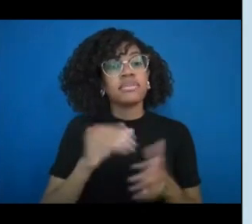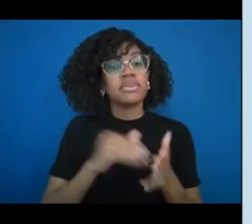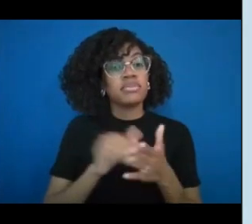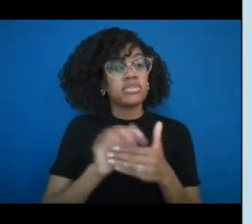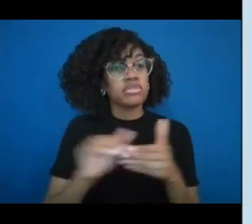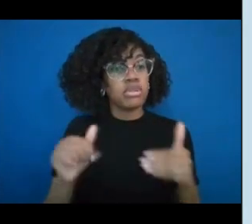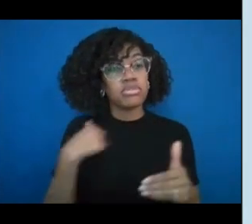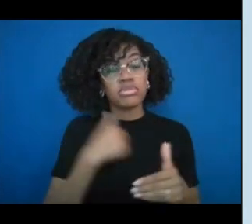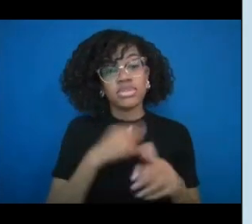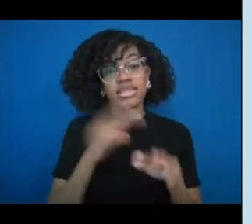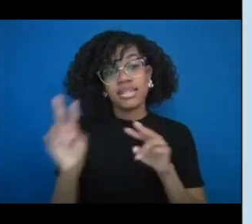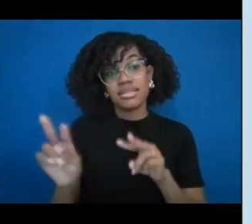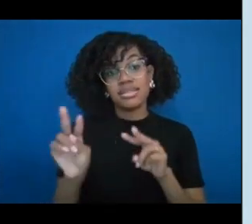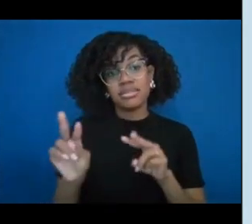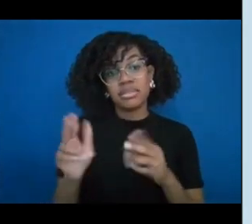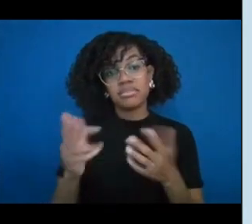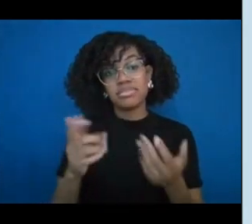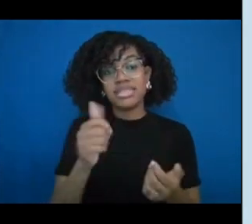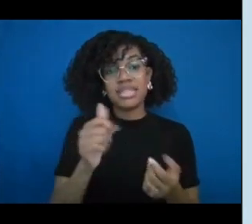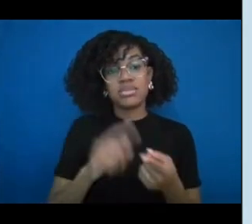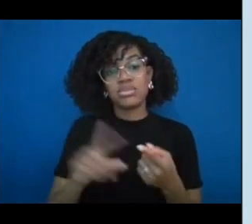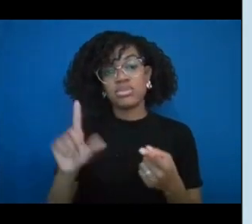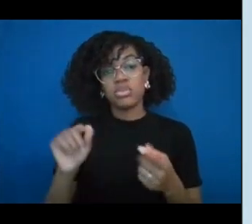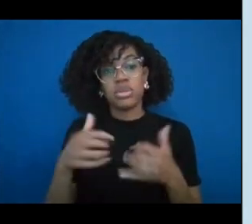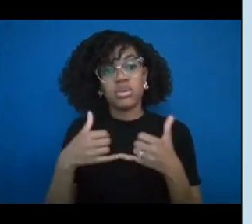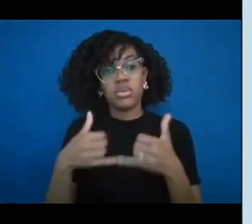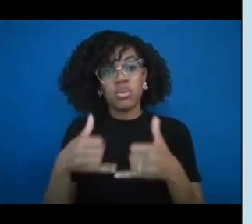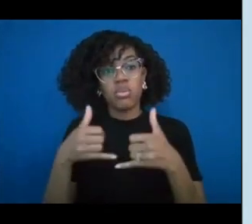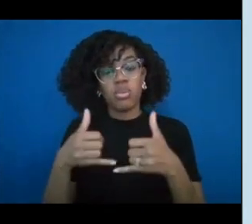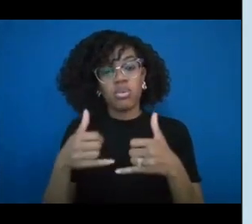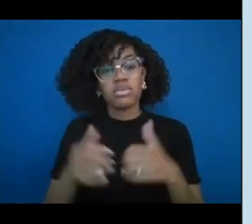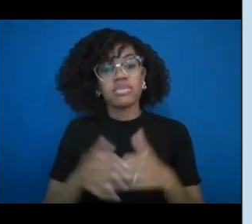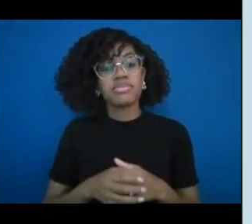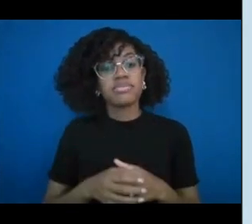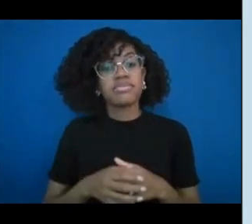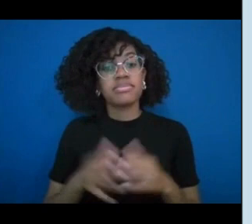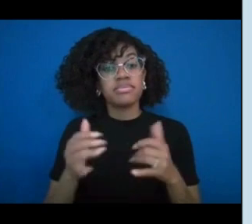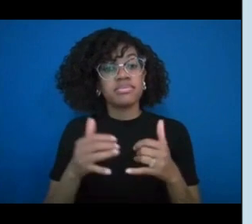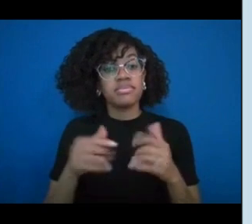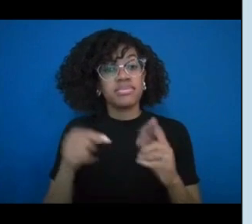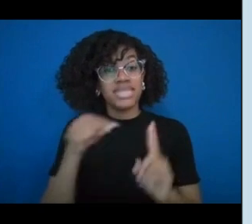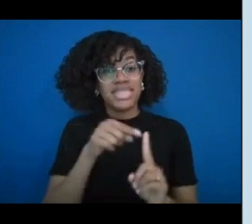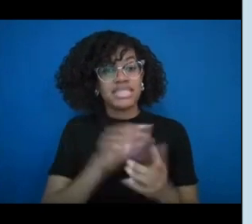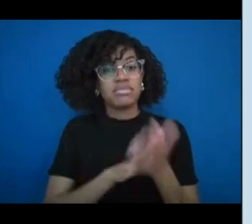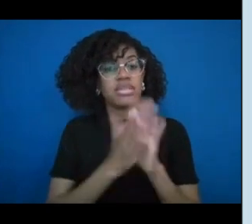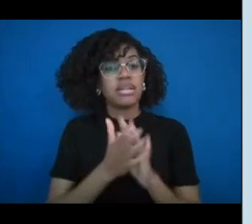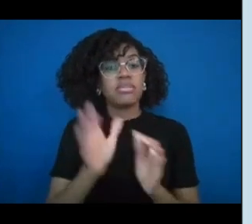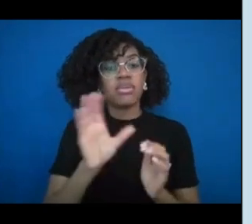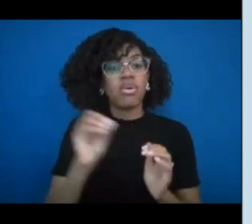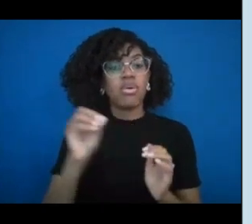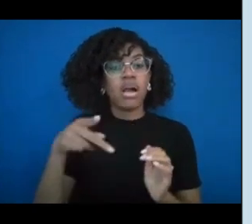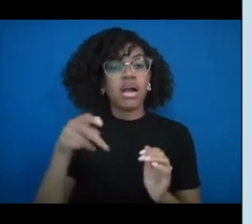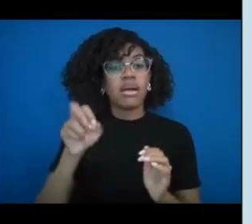funding 10 to 20 awards. These will be cooperative agreements as opposed to